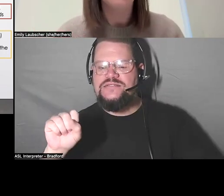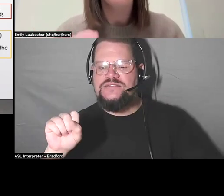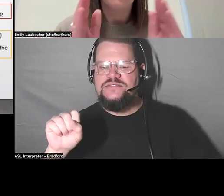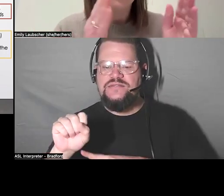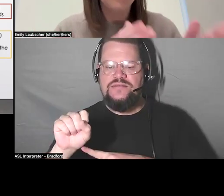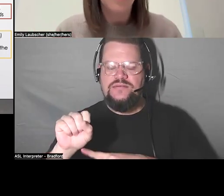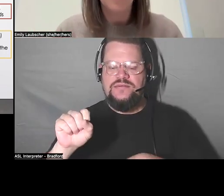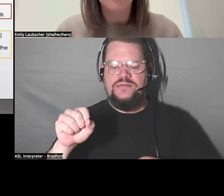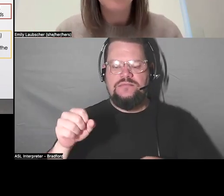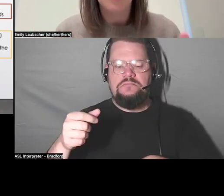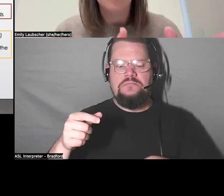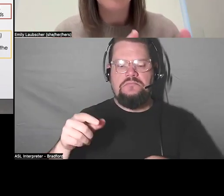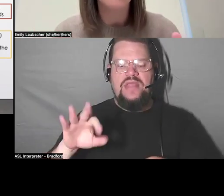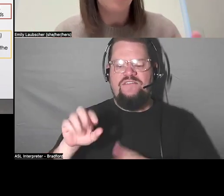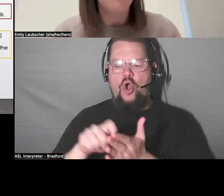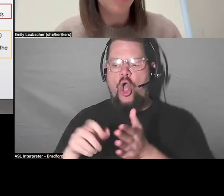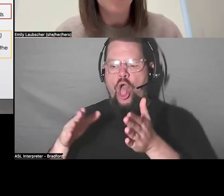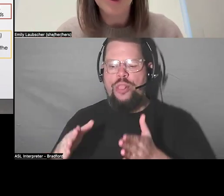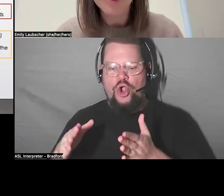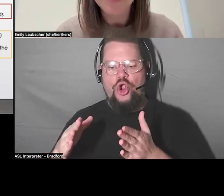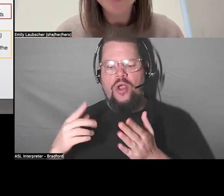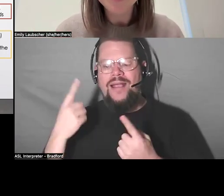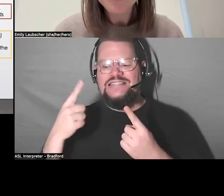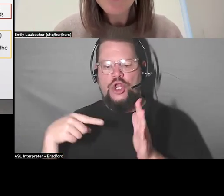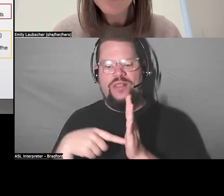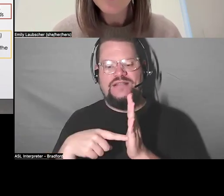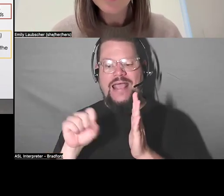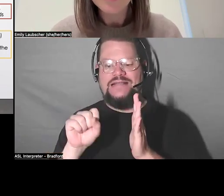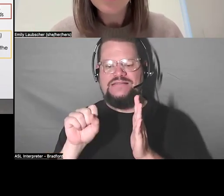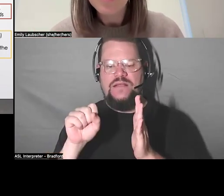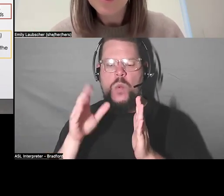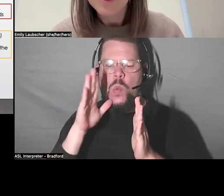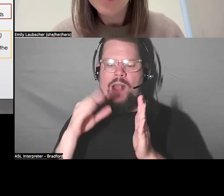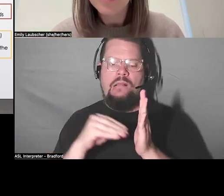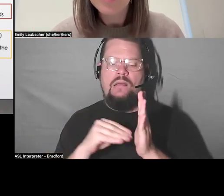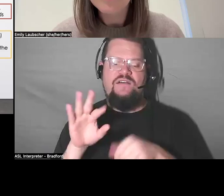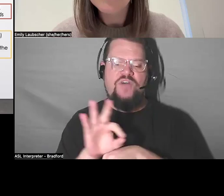word, that was considered a function word.